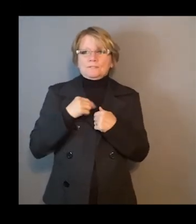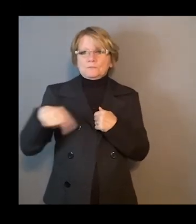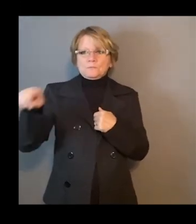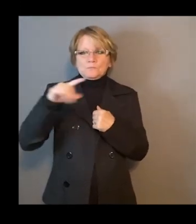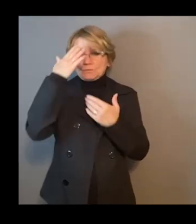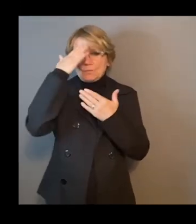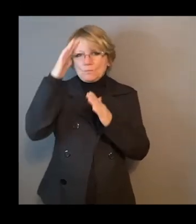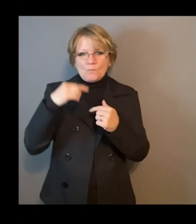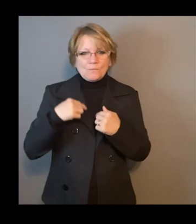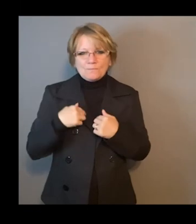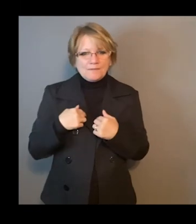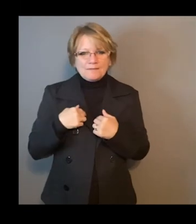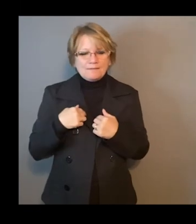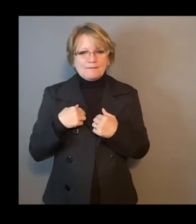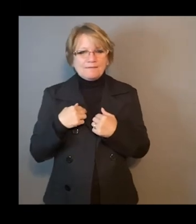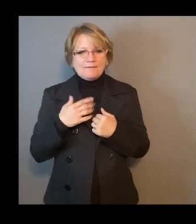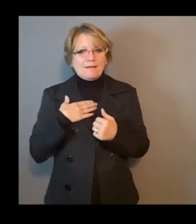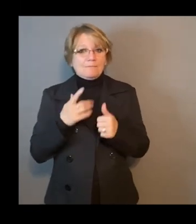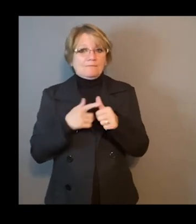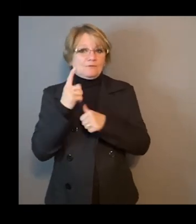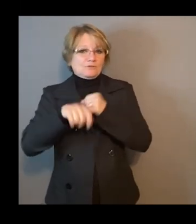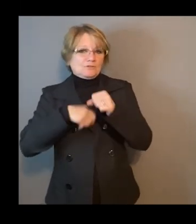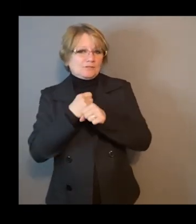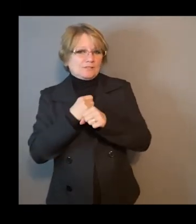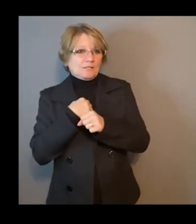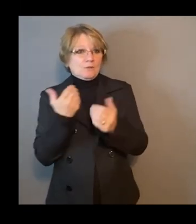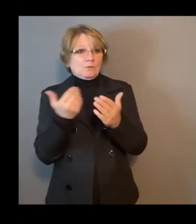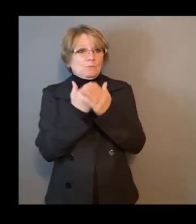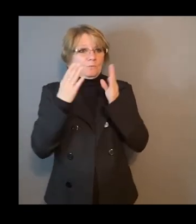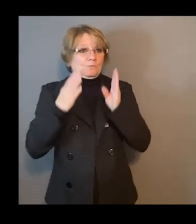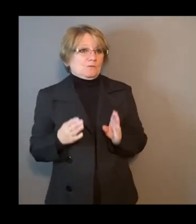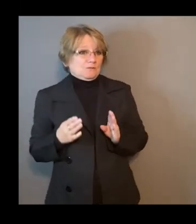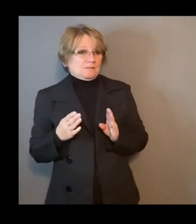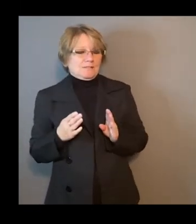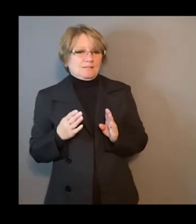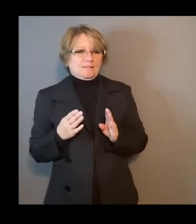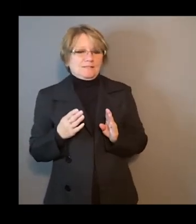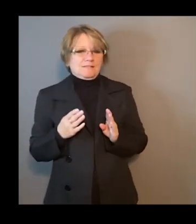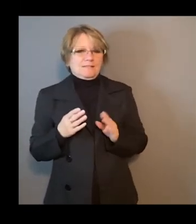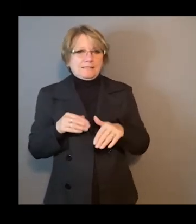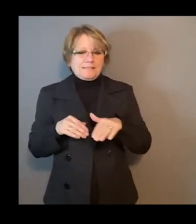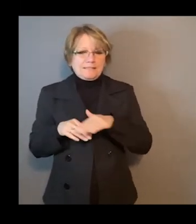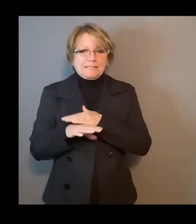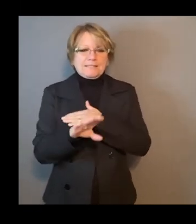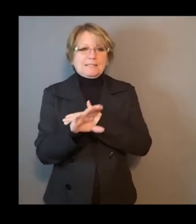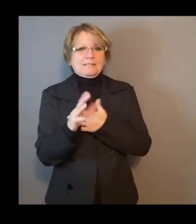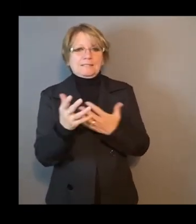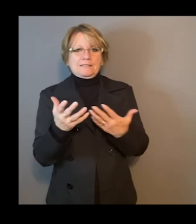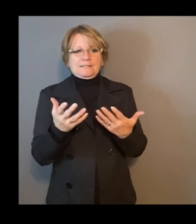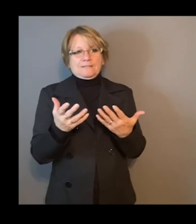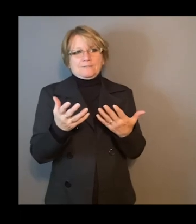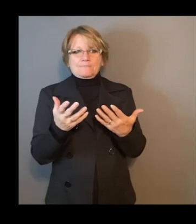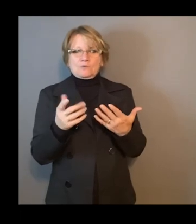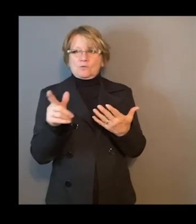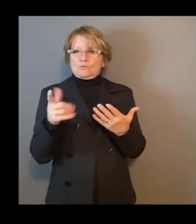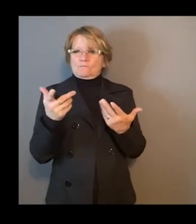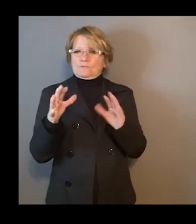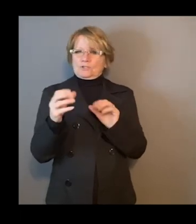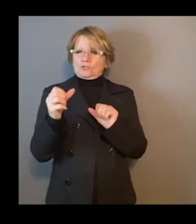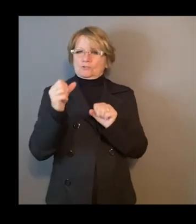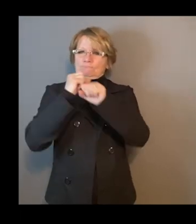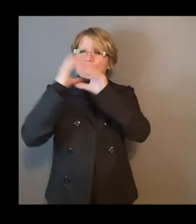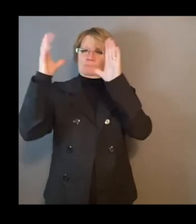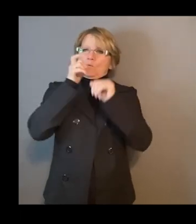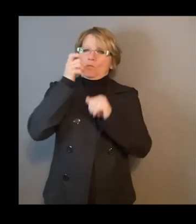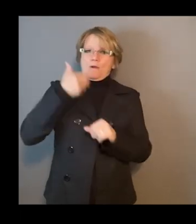me. You know, like, it's my first year there. I'm the new guy. You know, how can you have this idea of me, or, you